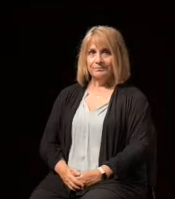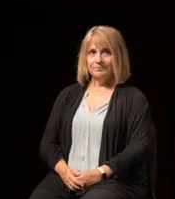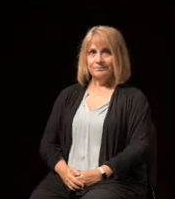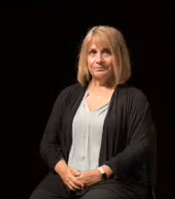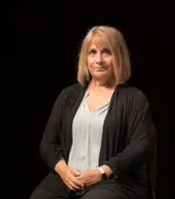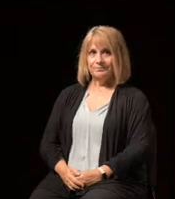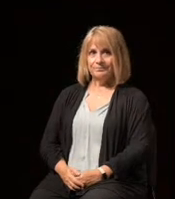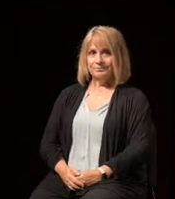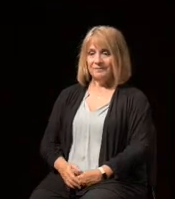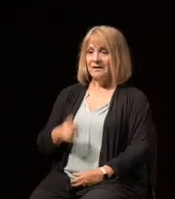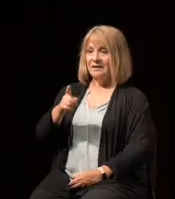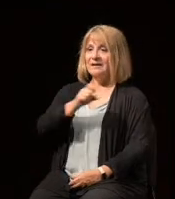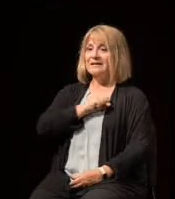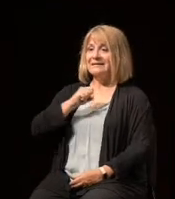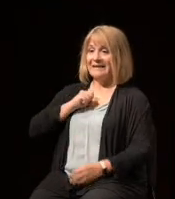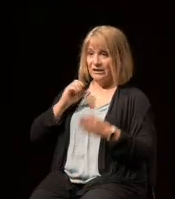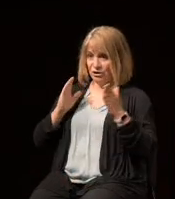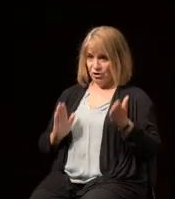the senators,